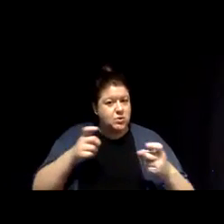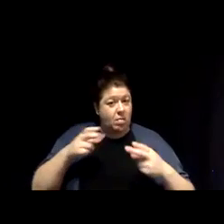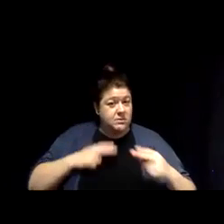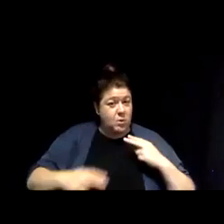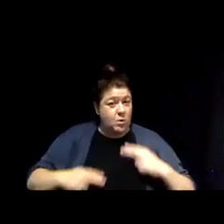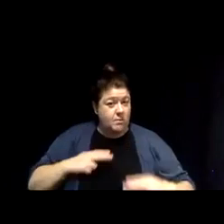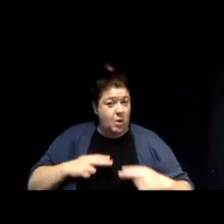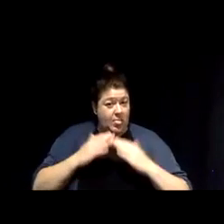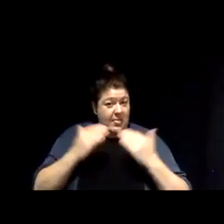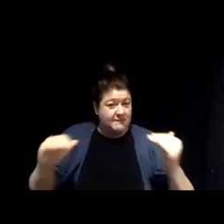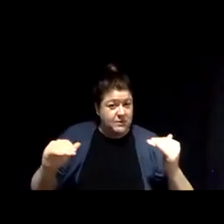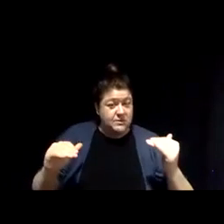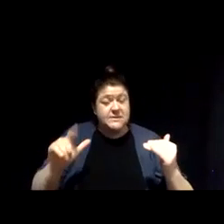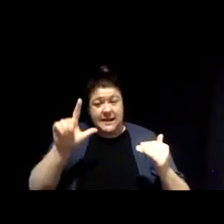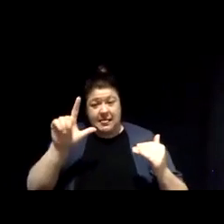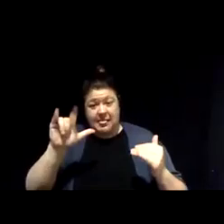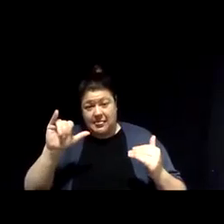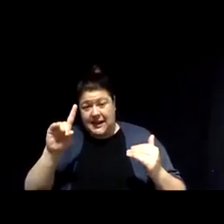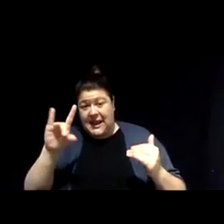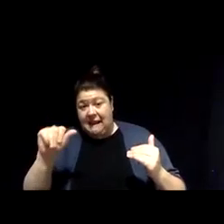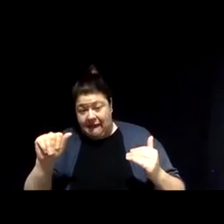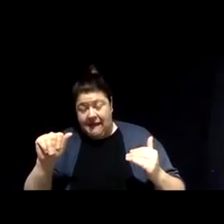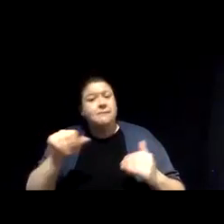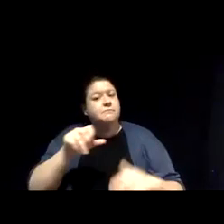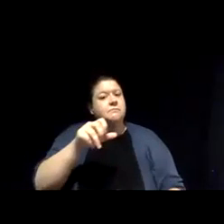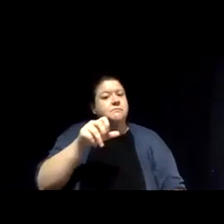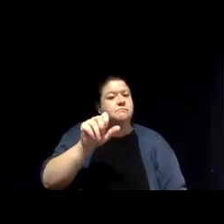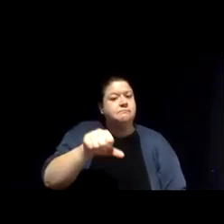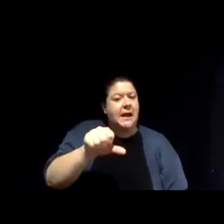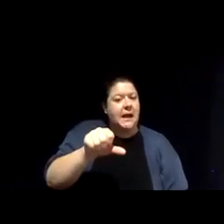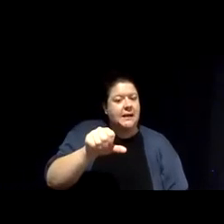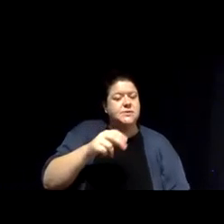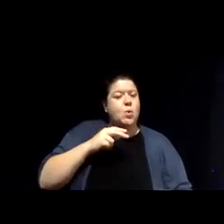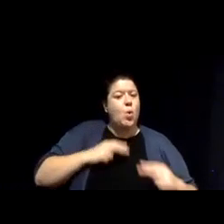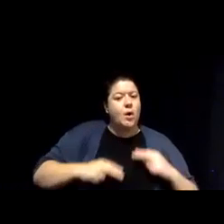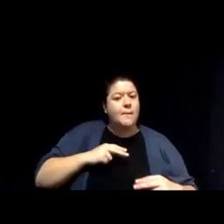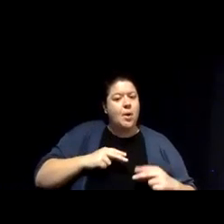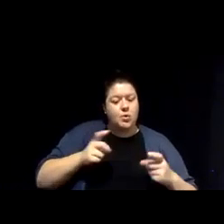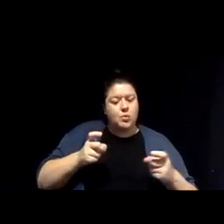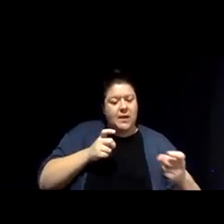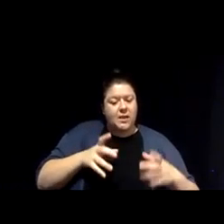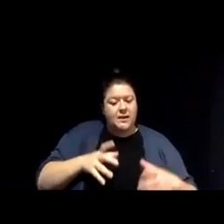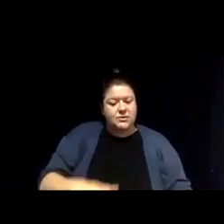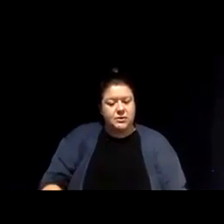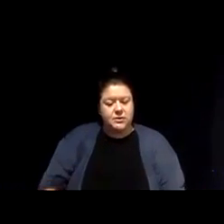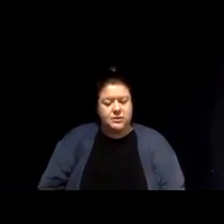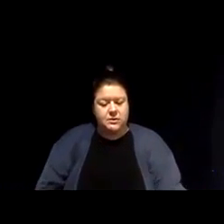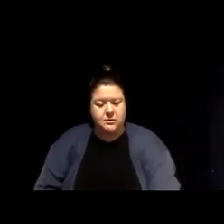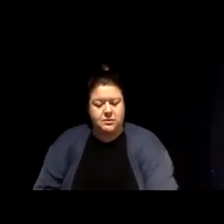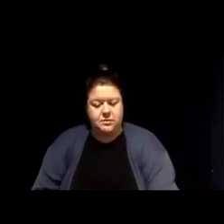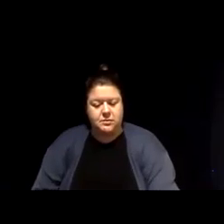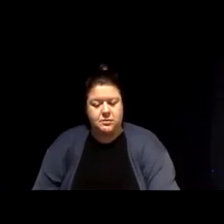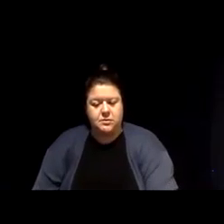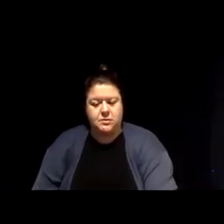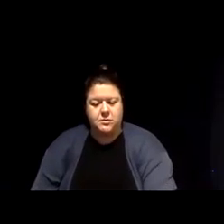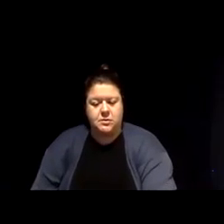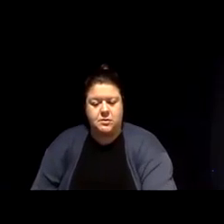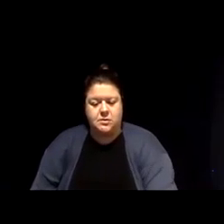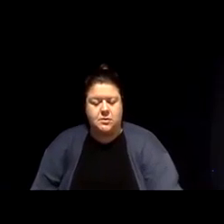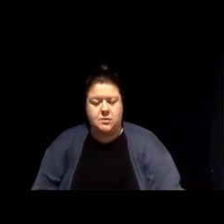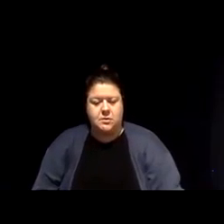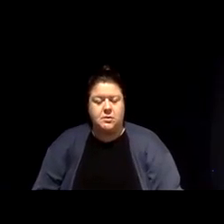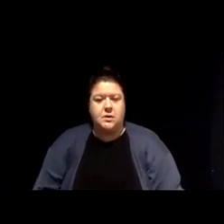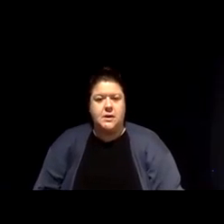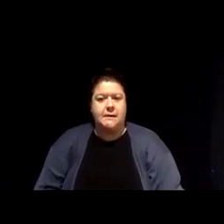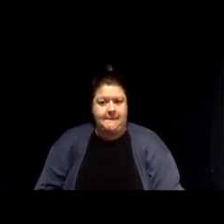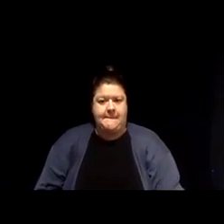Lydia, like you said, hormone regulation and control of the hormone levels.